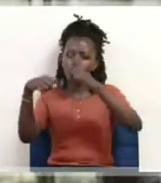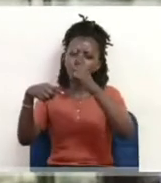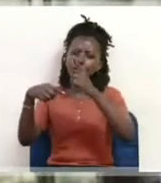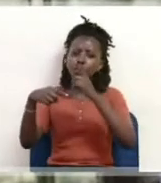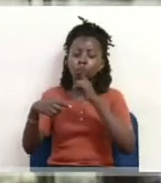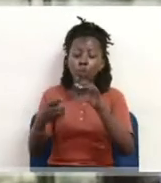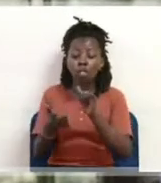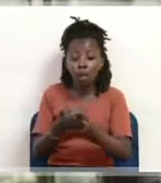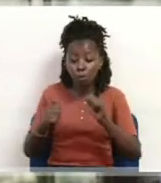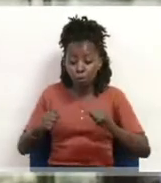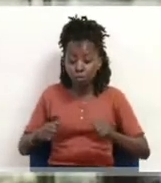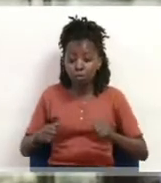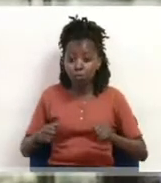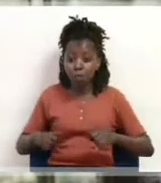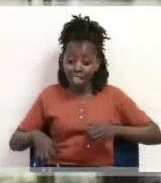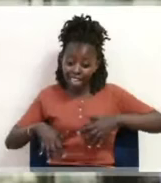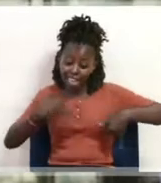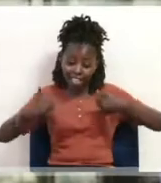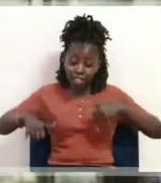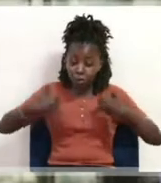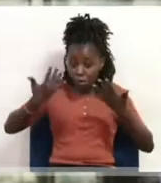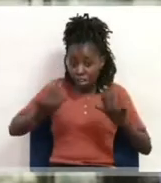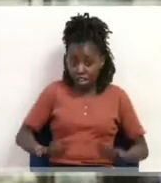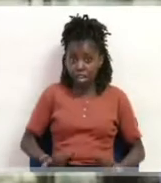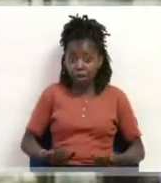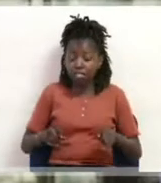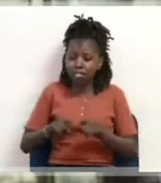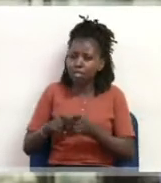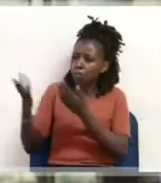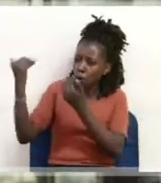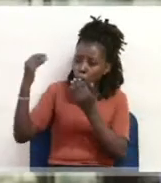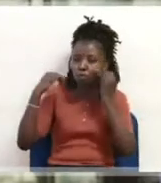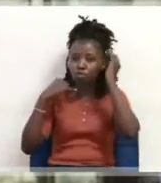present and hope for your future.